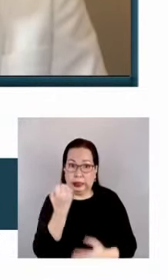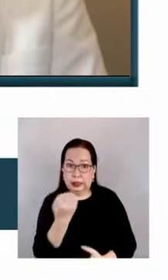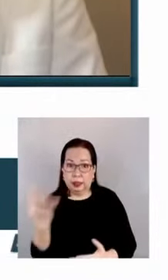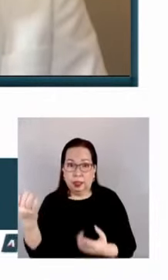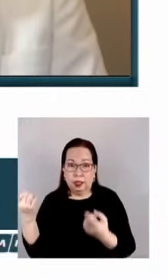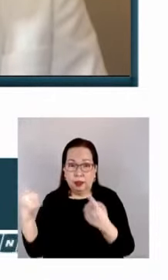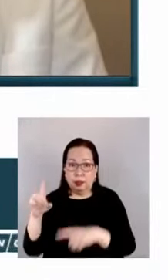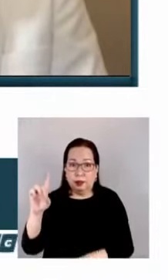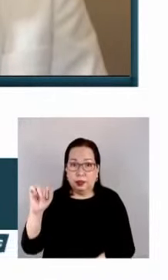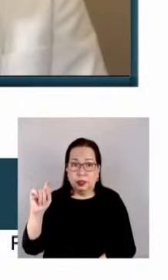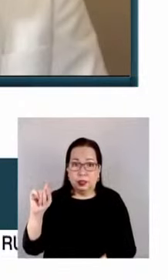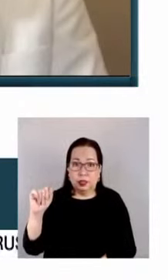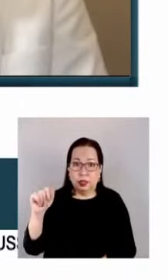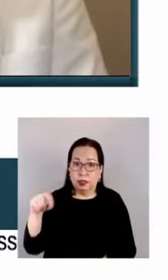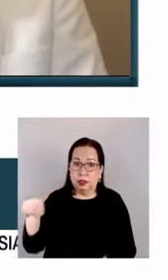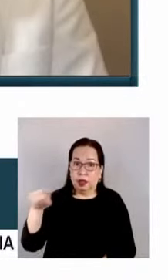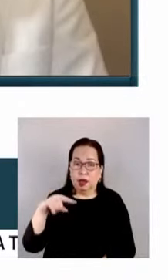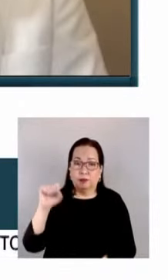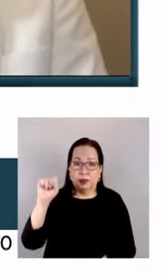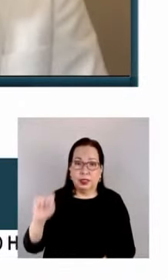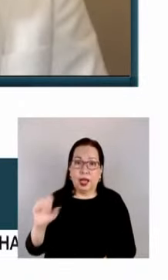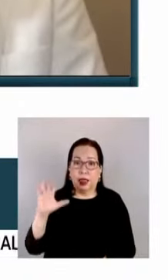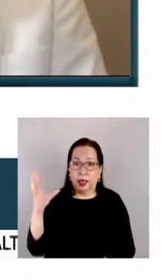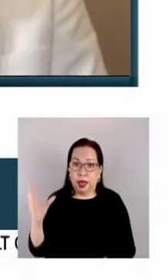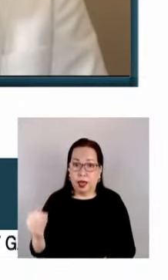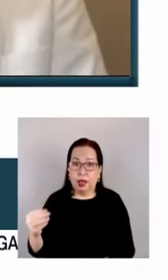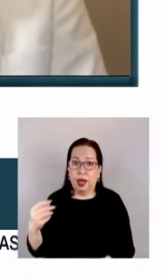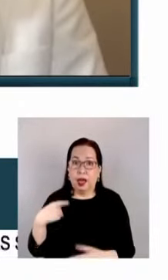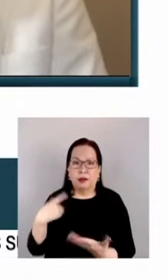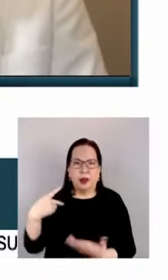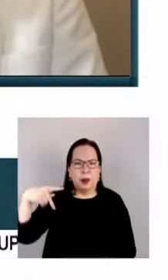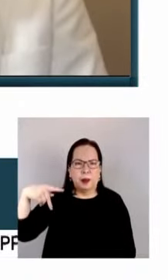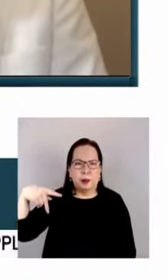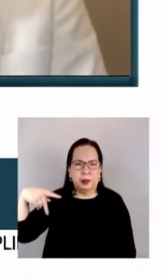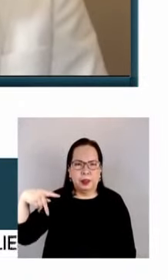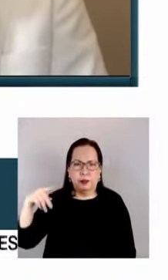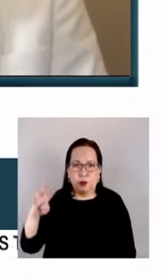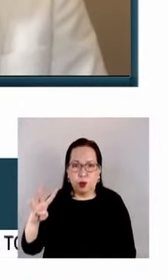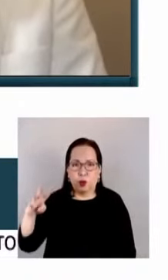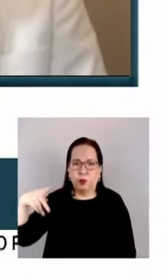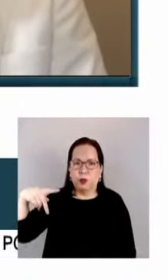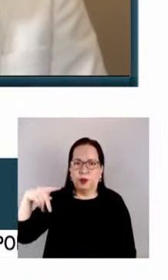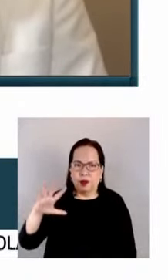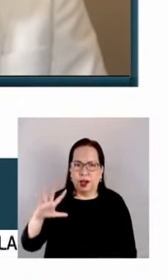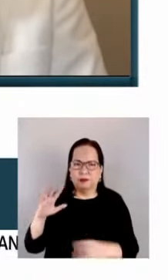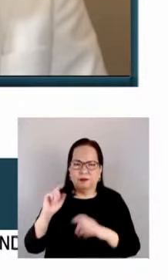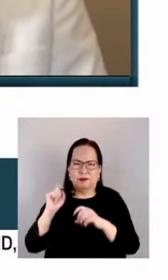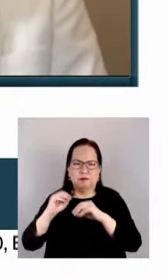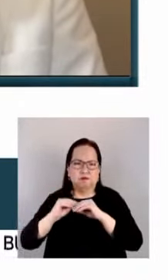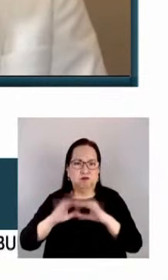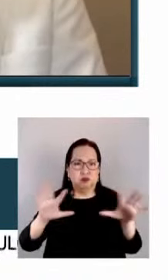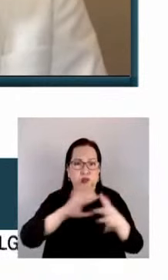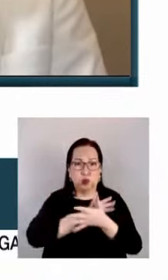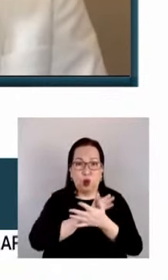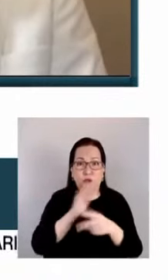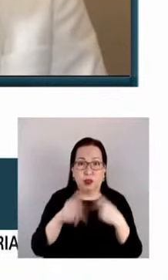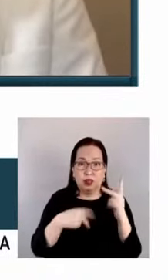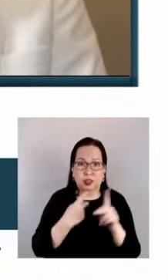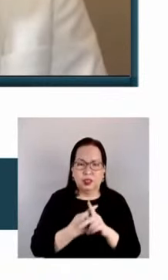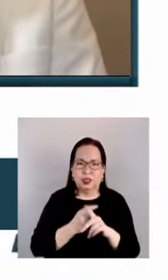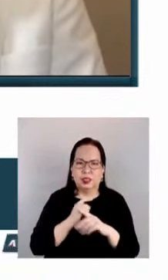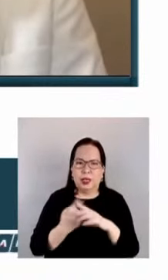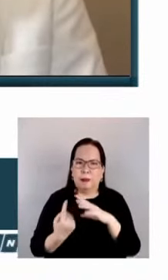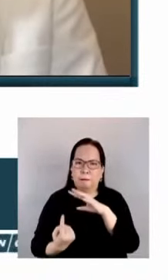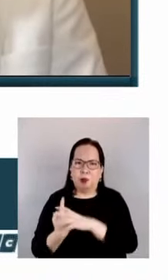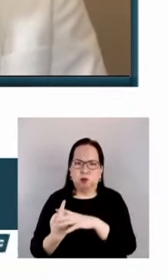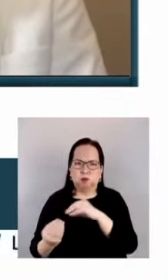they already have the BA2, and when they have now the B4 and the B5, which is also highly transmissible, it causes a spike of